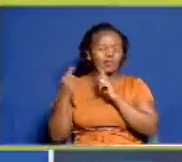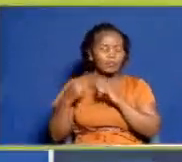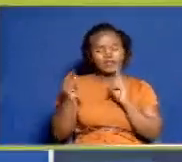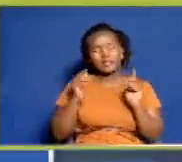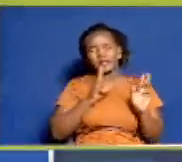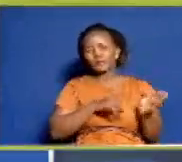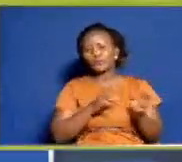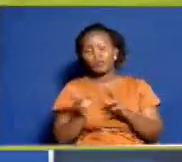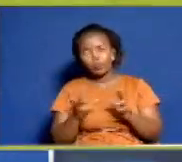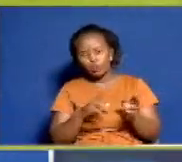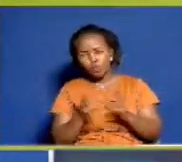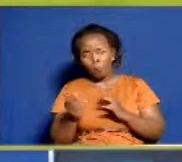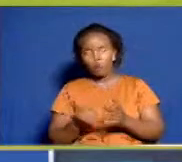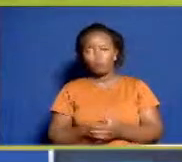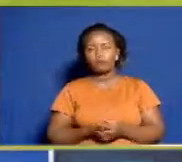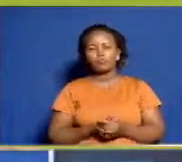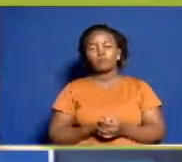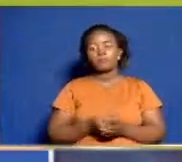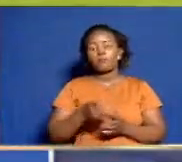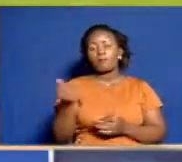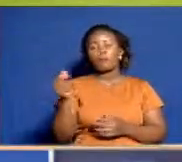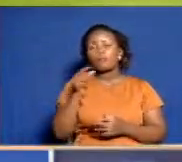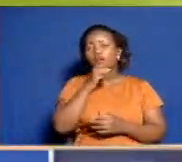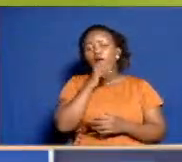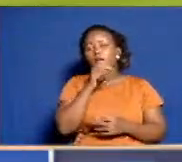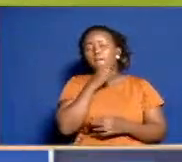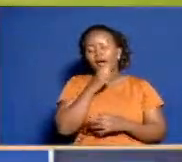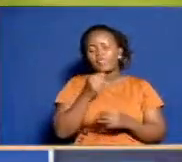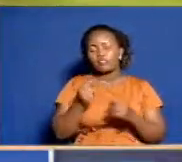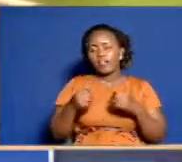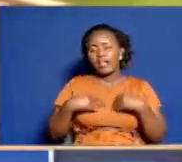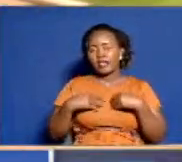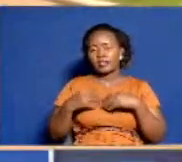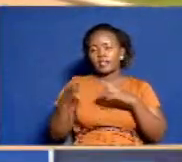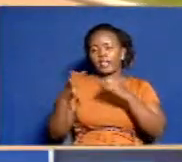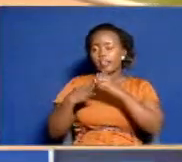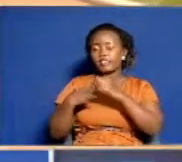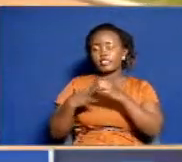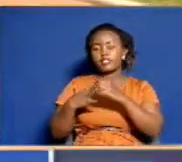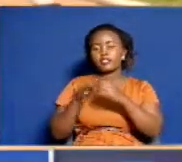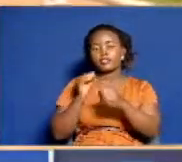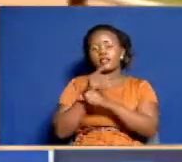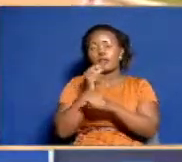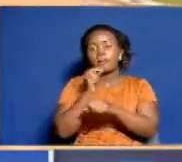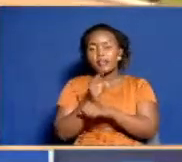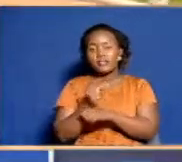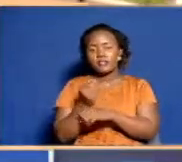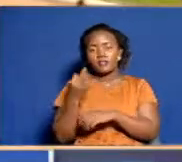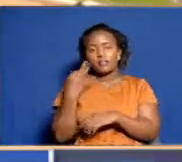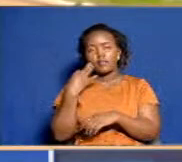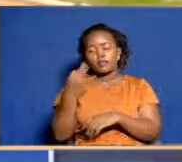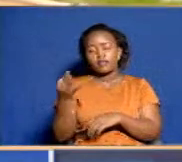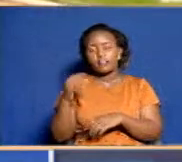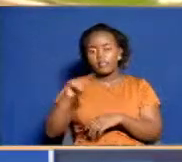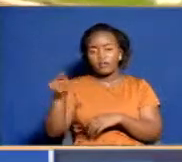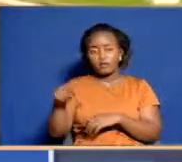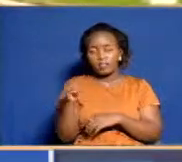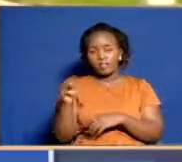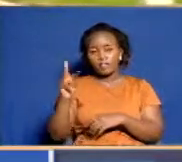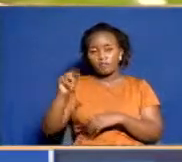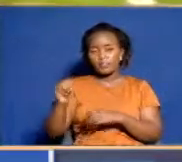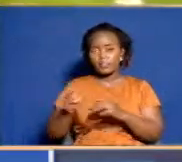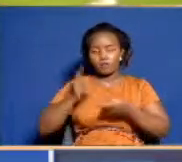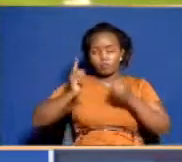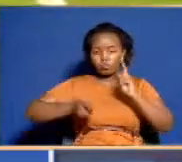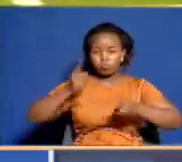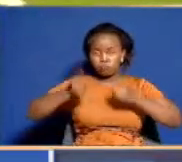make it. Elsewhere, Jonathan Kipkoech timed 8 minutes 6 seconds in the 3,000 meters race and emerged victorious as